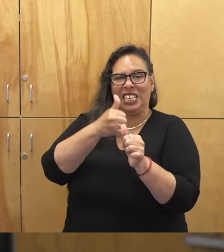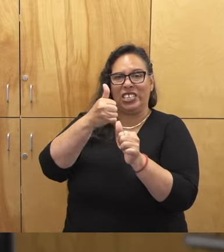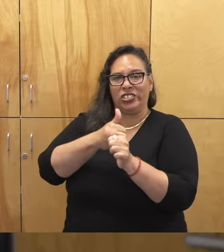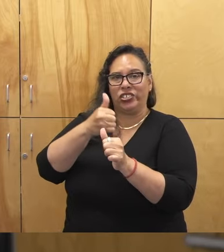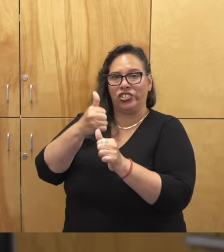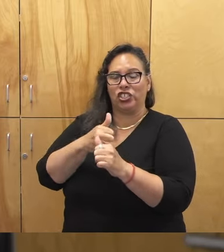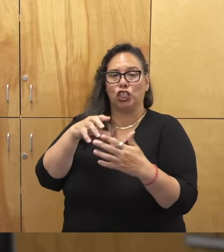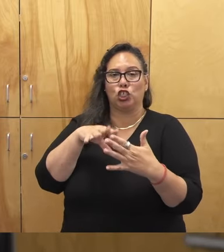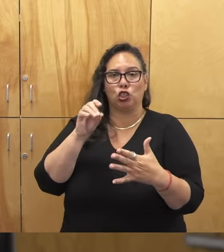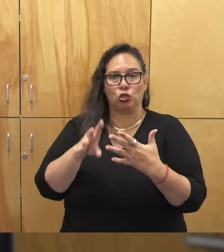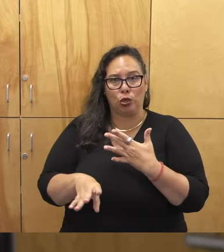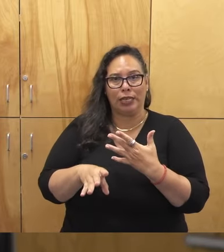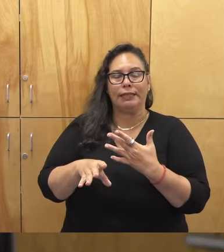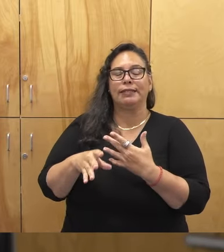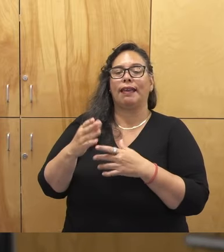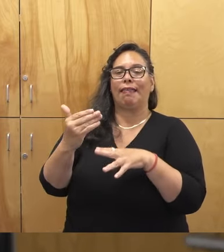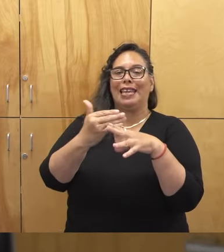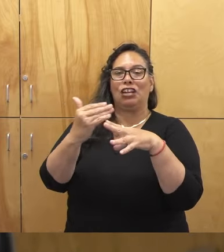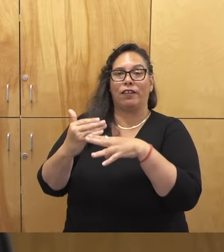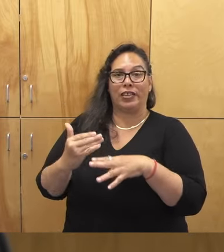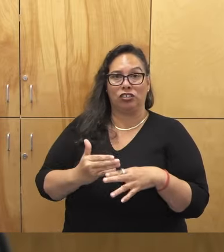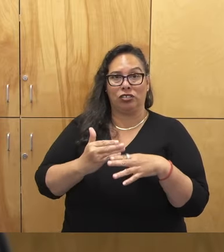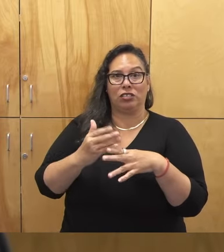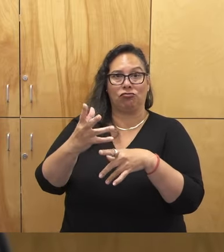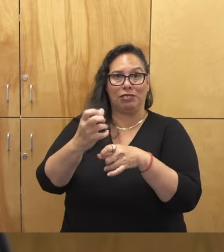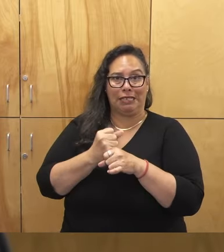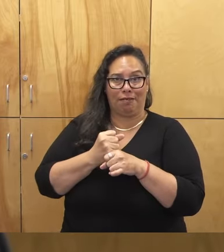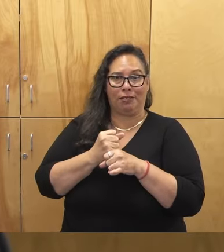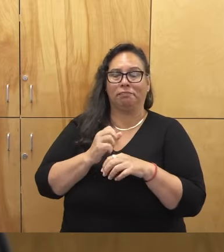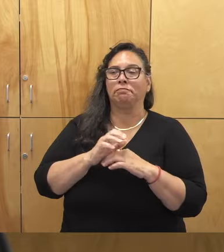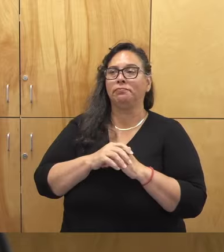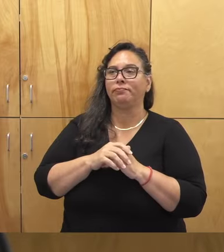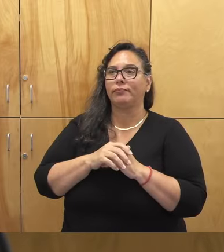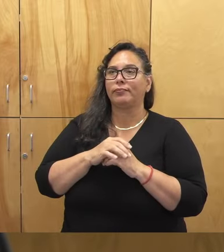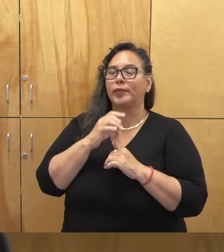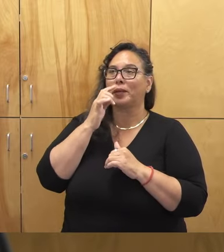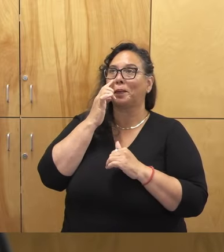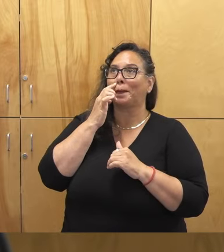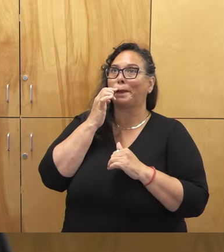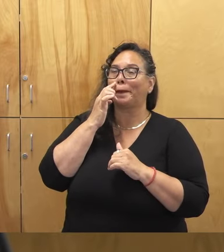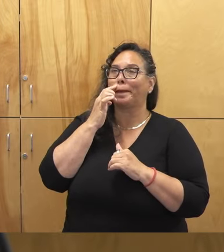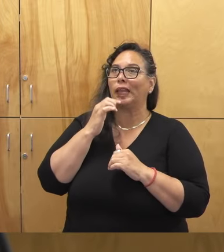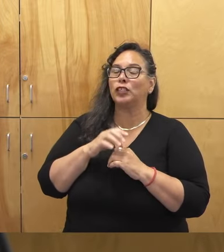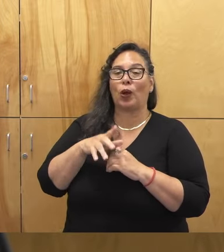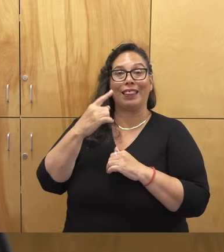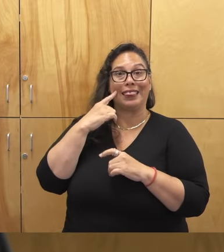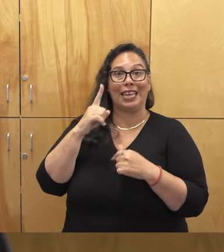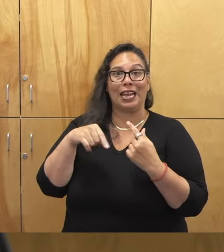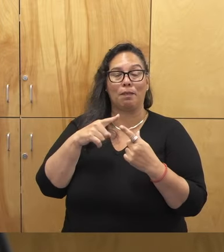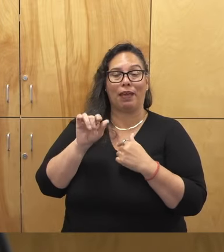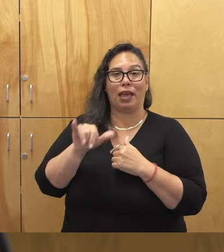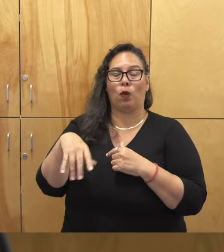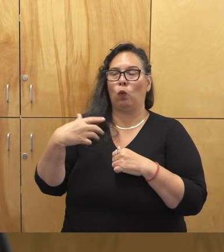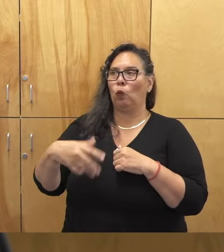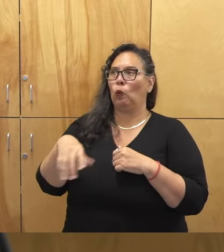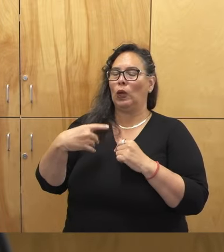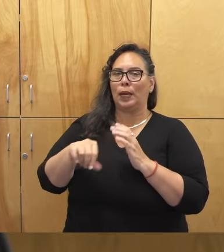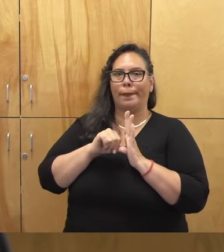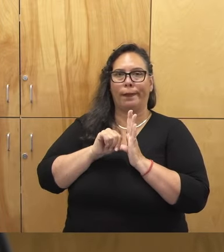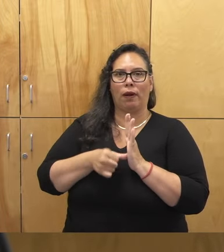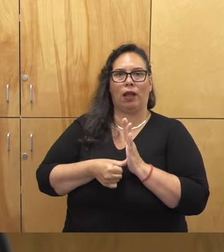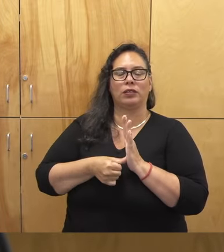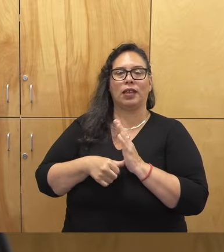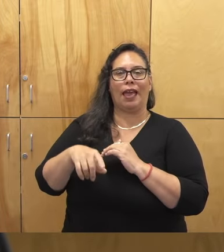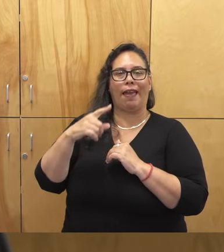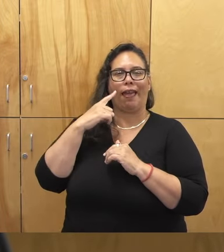student and where they are and the interventions that they were receiving, so on and so forth. And so when I think about that exercise, and I was so impressed with it, I